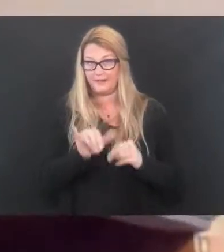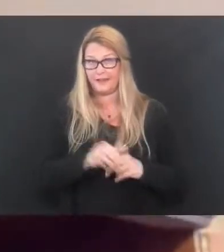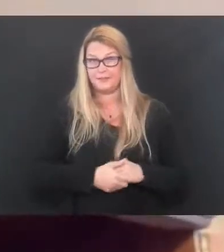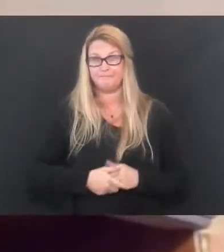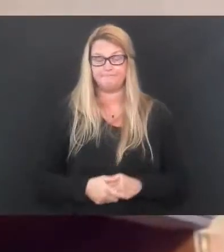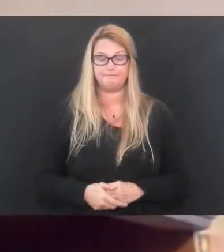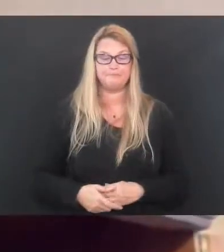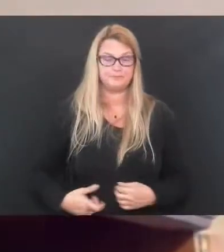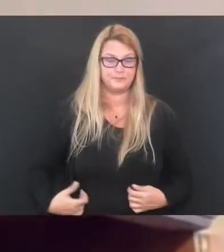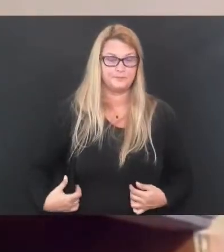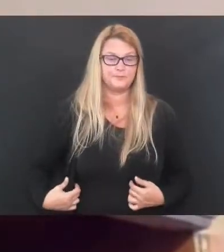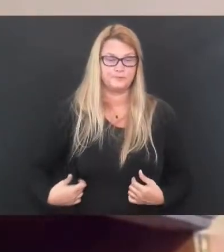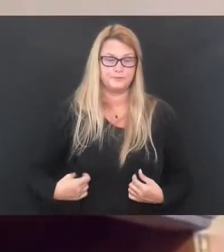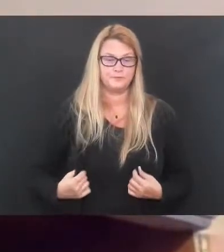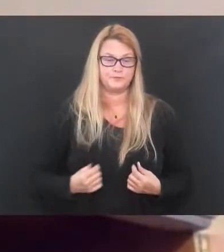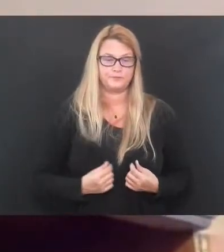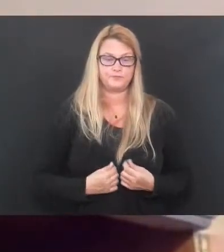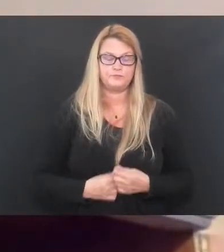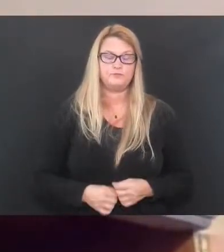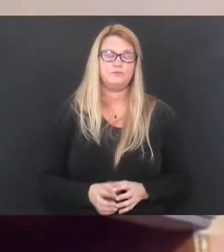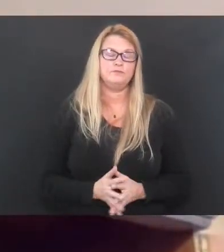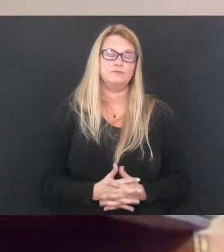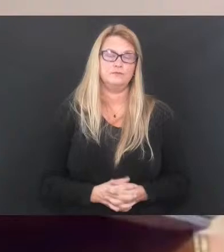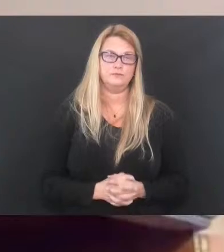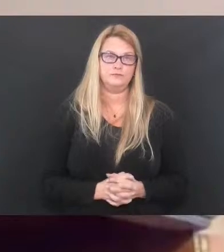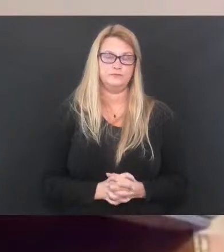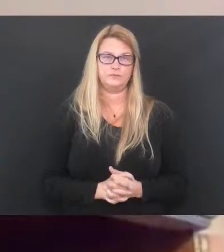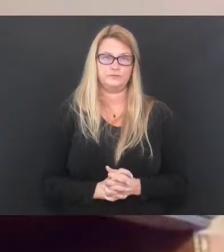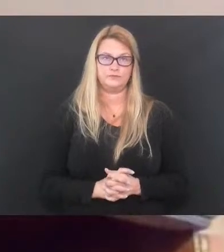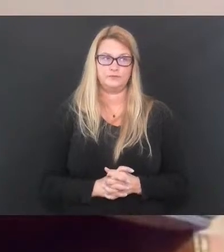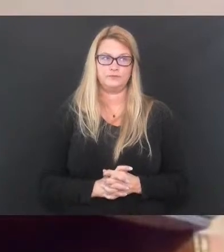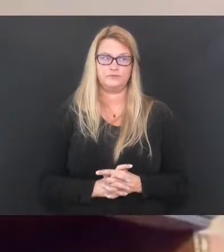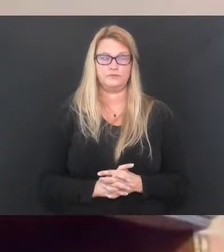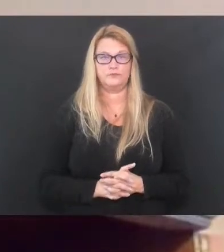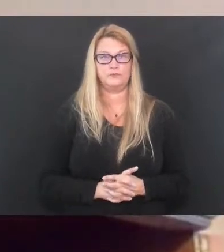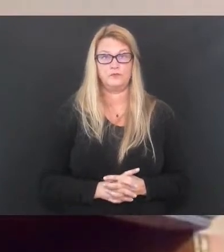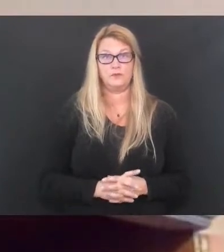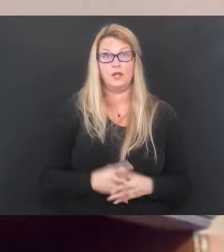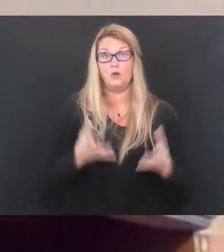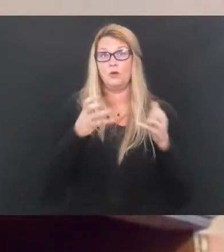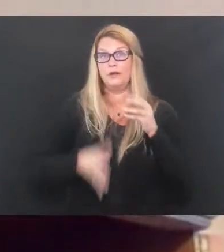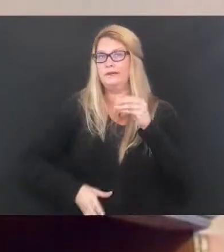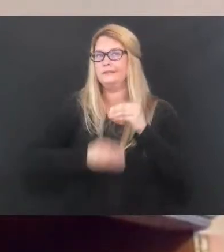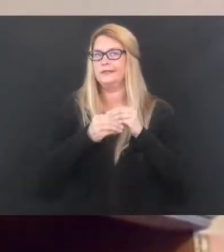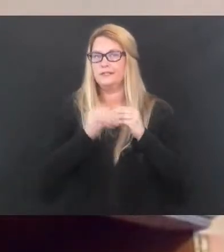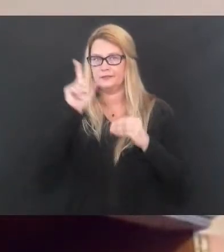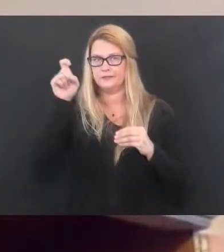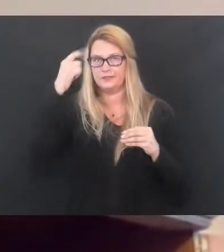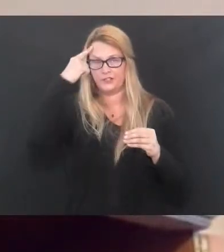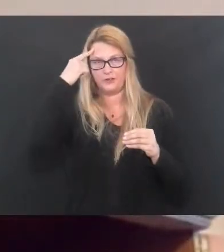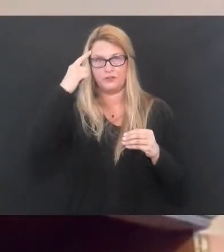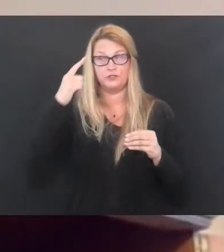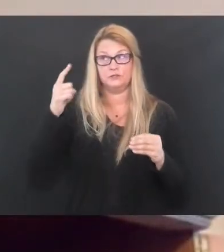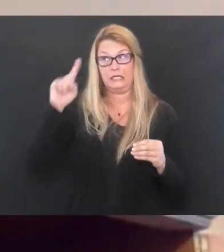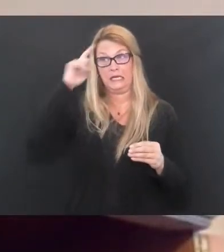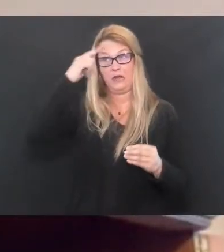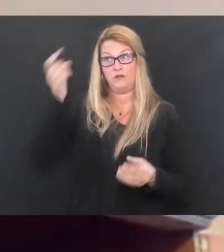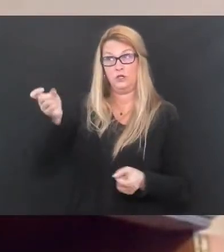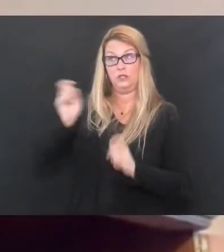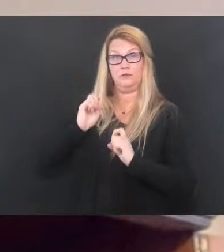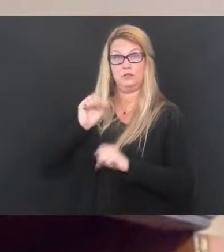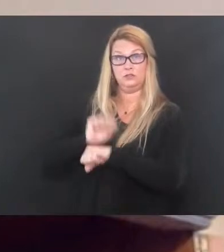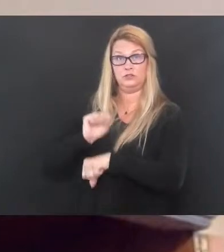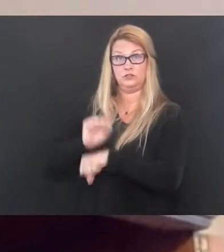Yeah, and just to add to what the governor pointed out, one of the things that he tasked us to do was